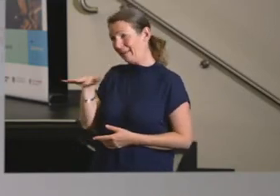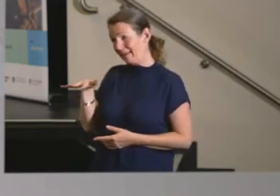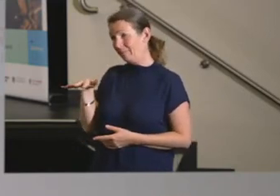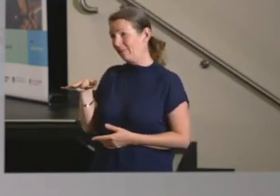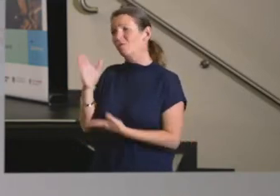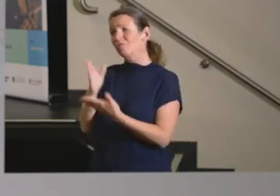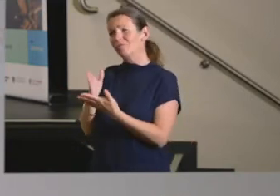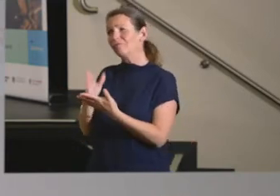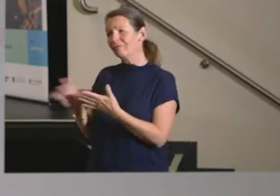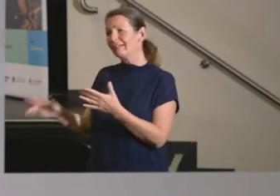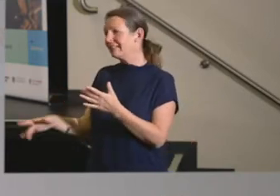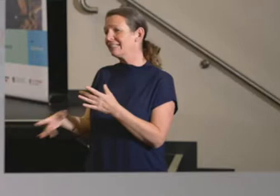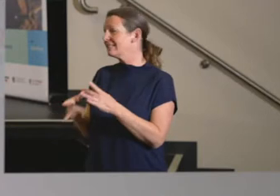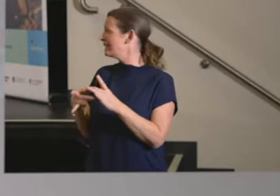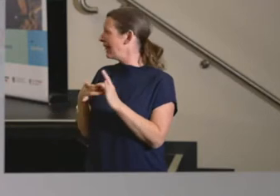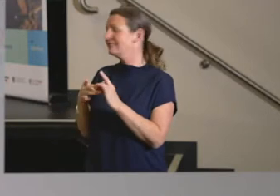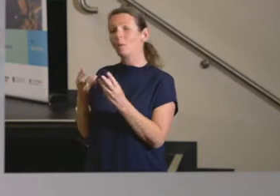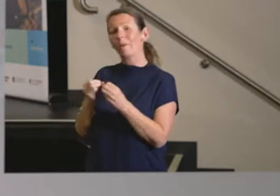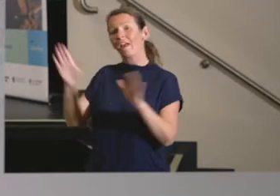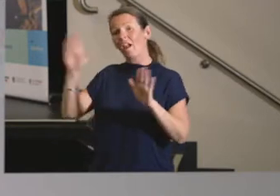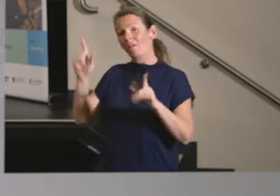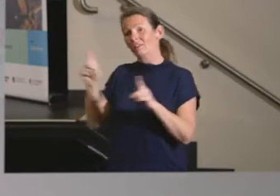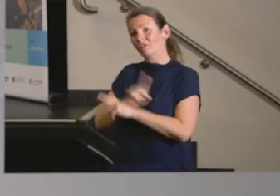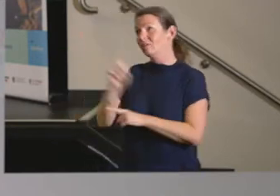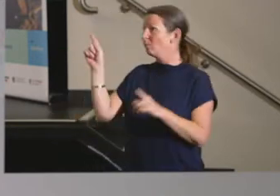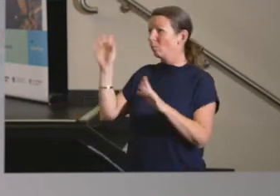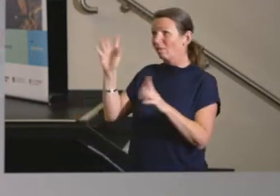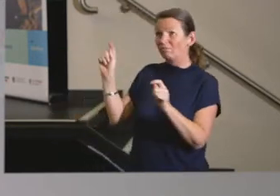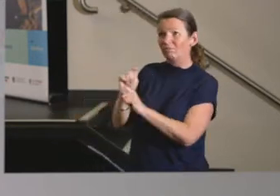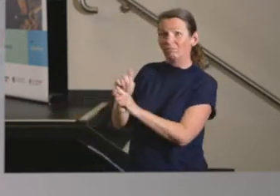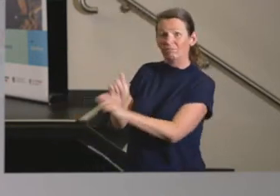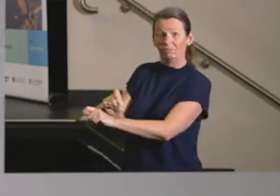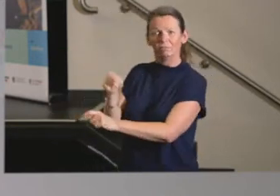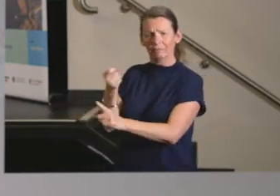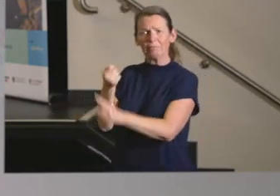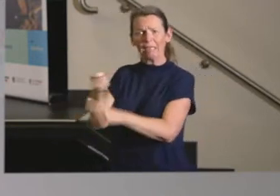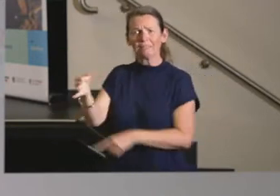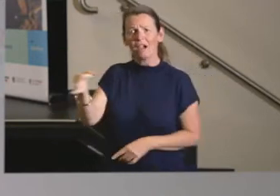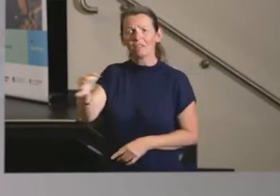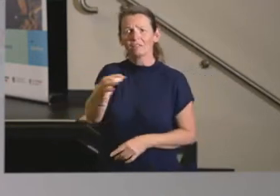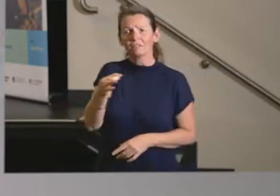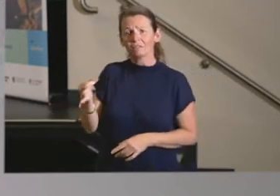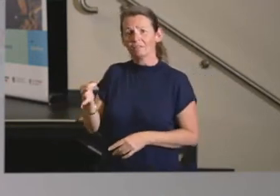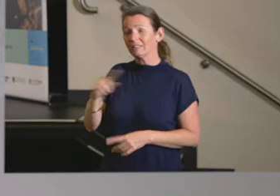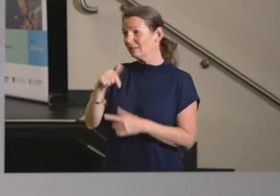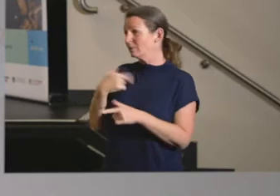linked to this issue of climate change. What you would have heard in these conversations over the last couple of days, especially when you're listening to Pacific